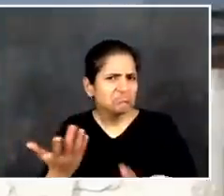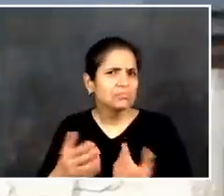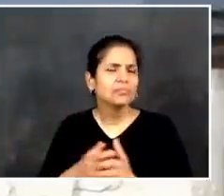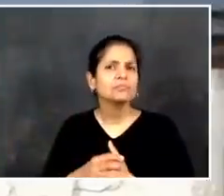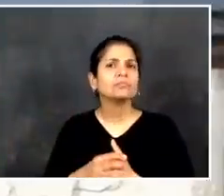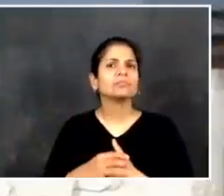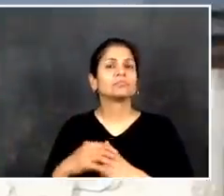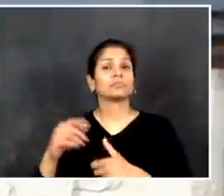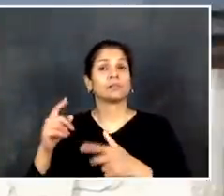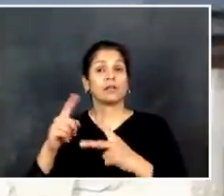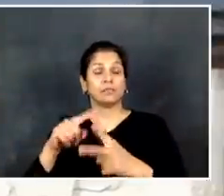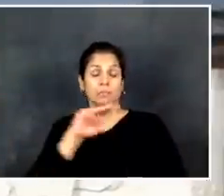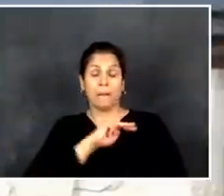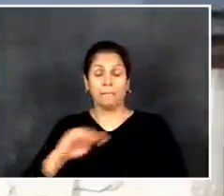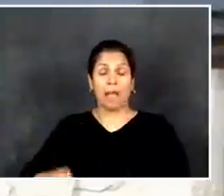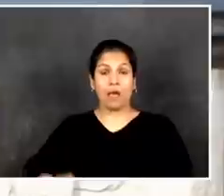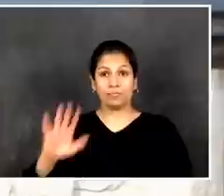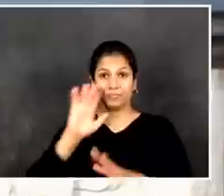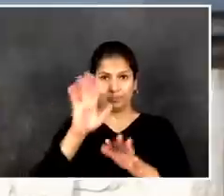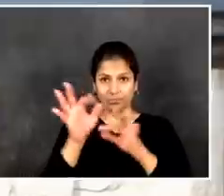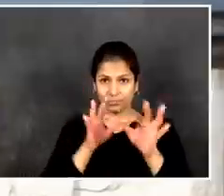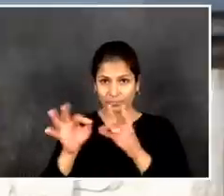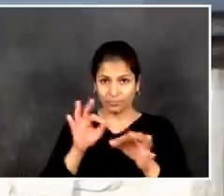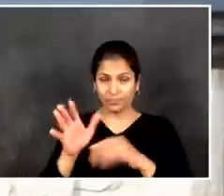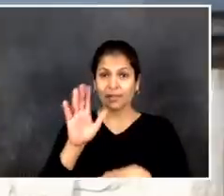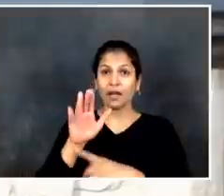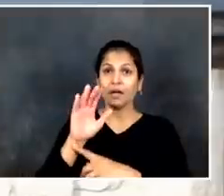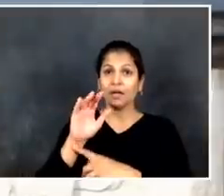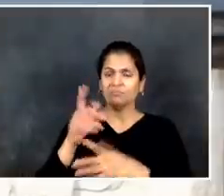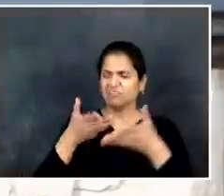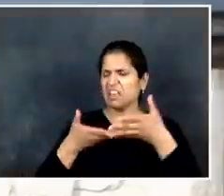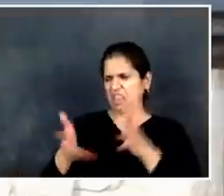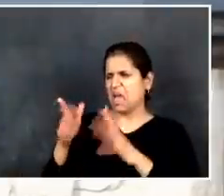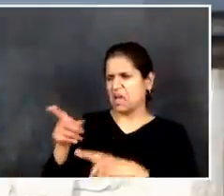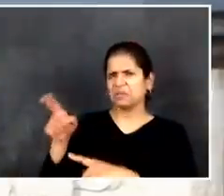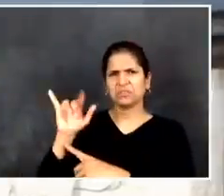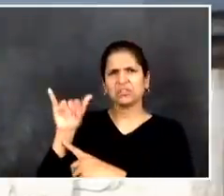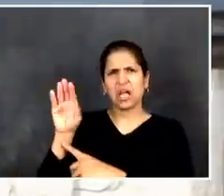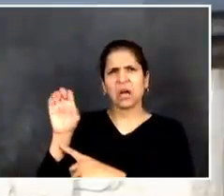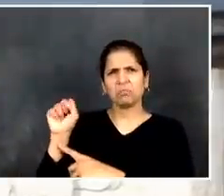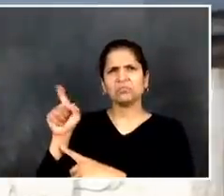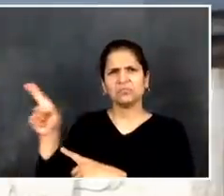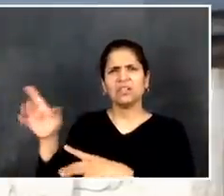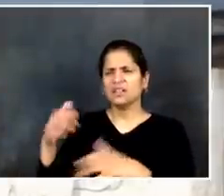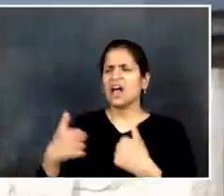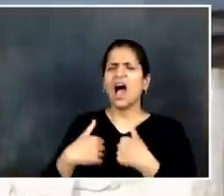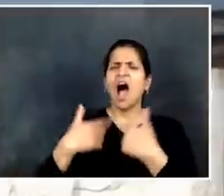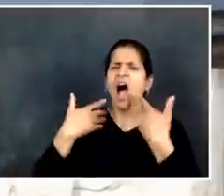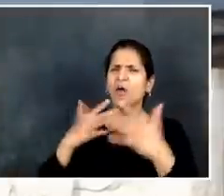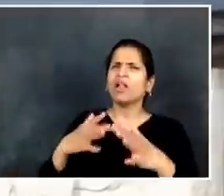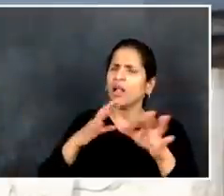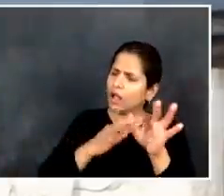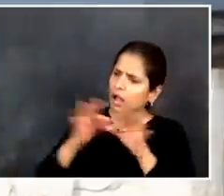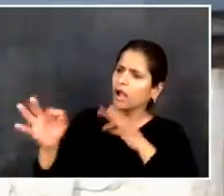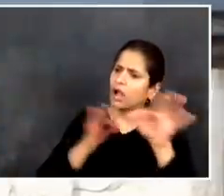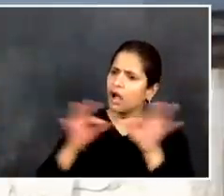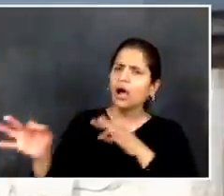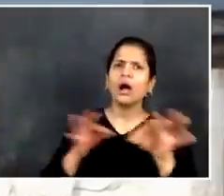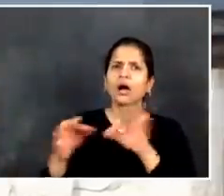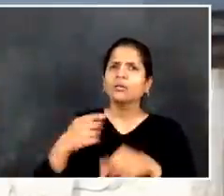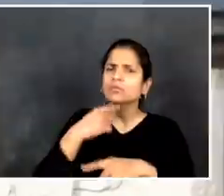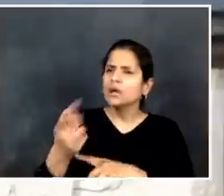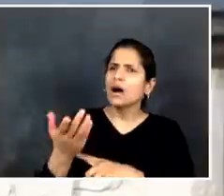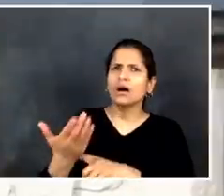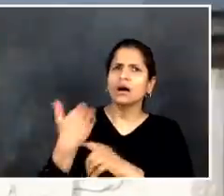the different organizations that are part of it, the companies, the universities, anyone who is part of putting that together, like this amazing coalition to put together